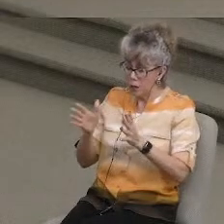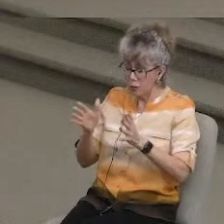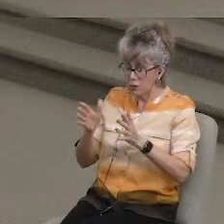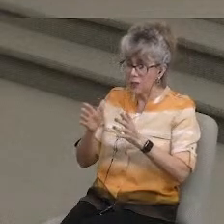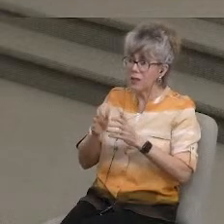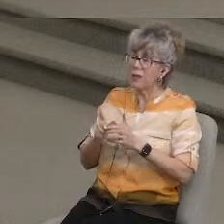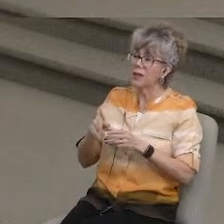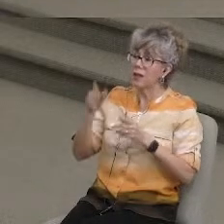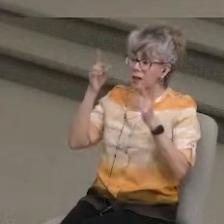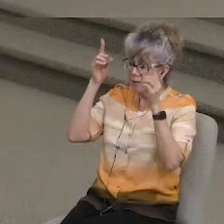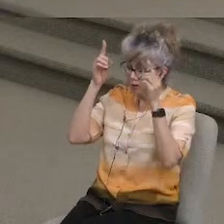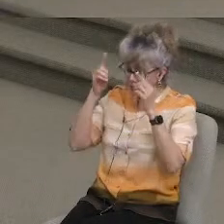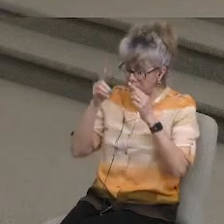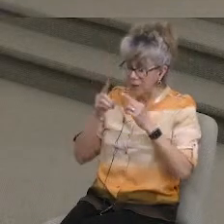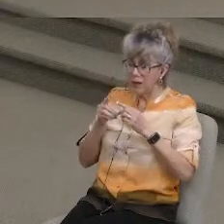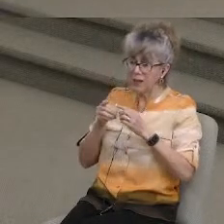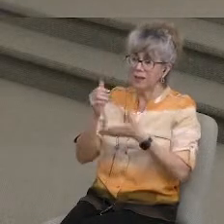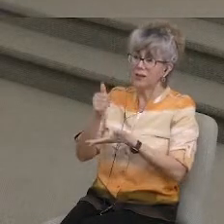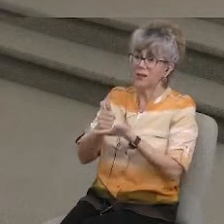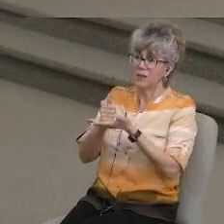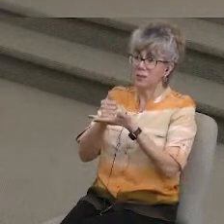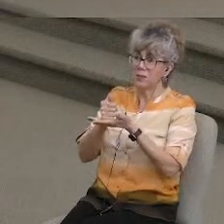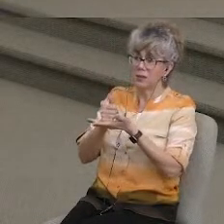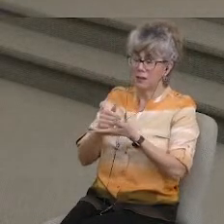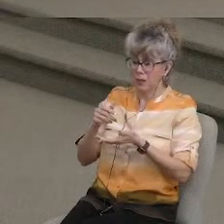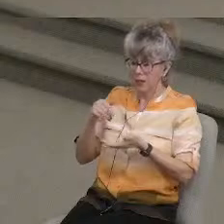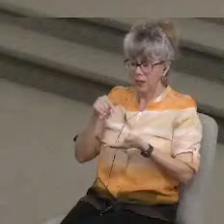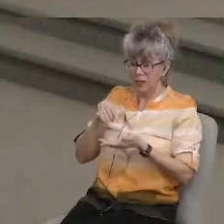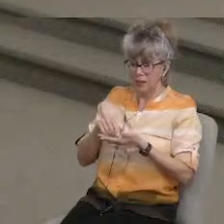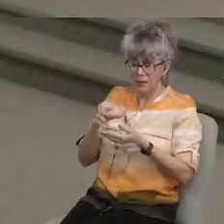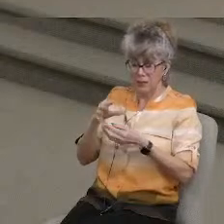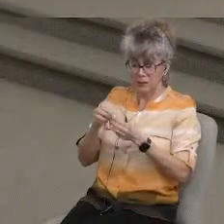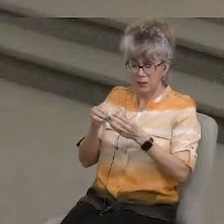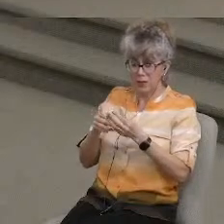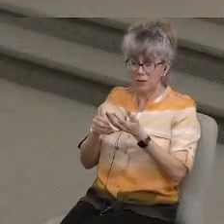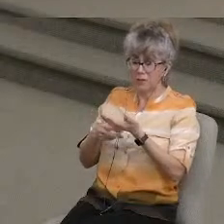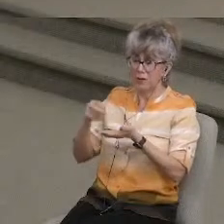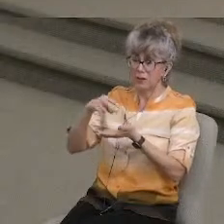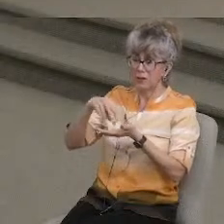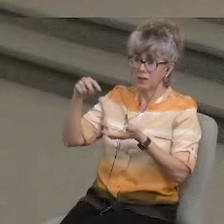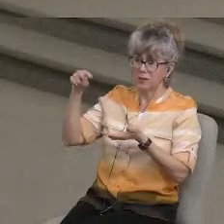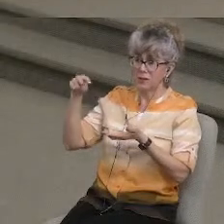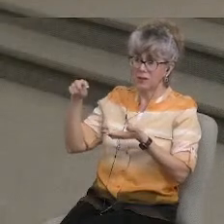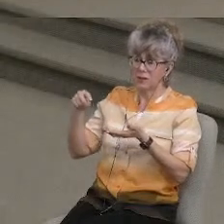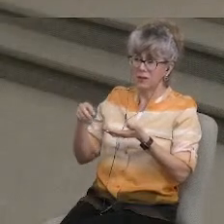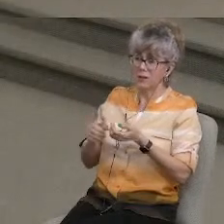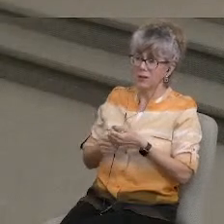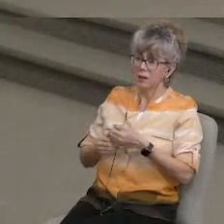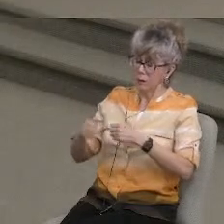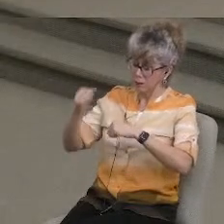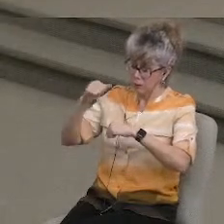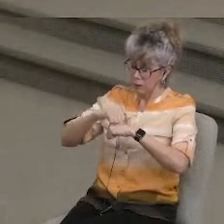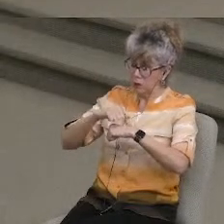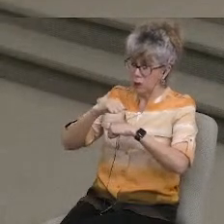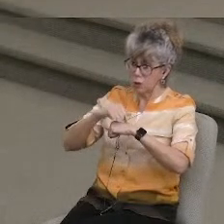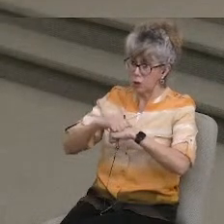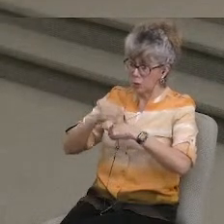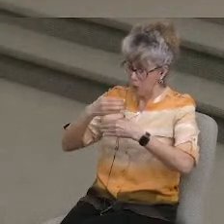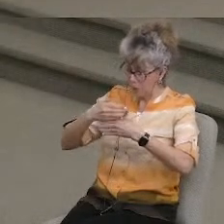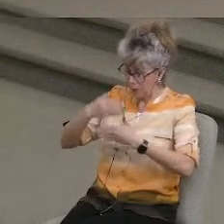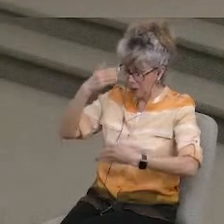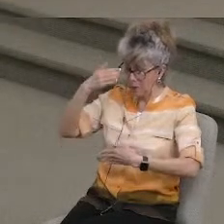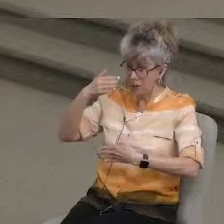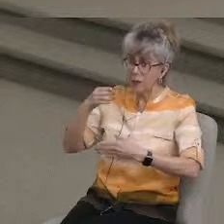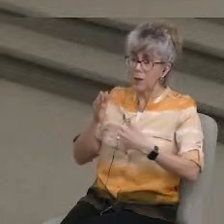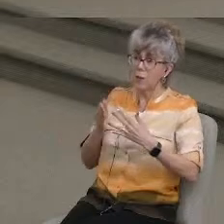Isn't that the story of resurrection? Our sin creates a stone barrier between us and God, and we cannot